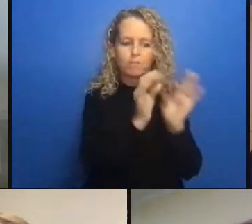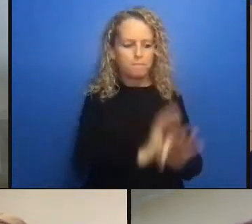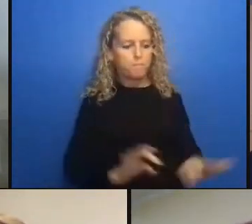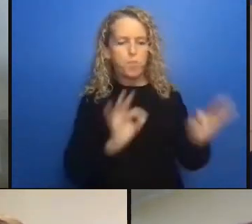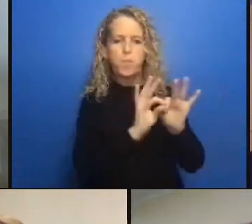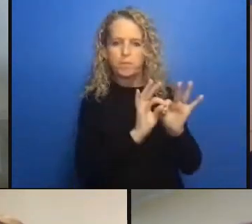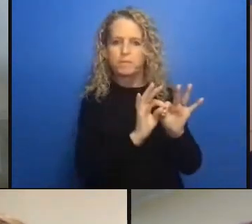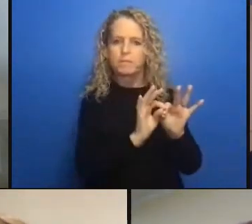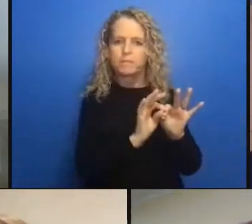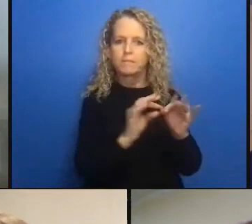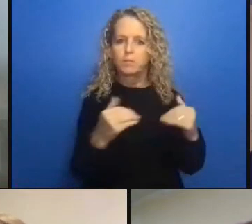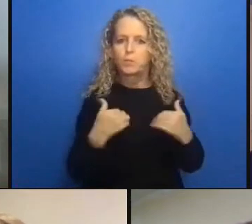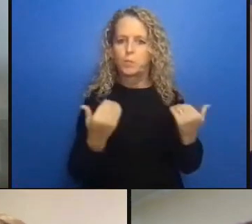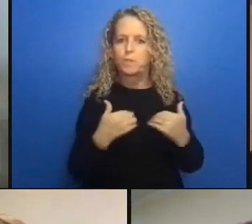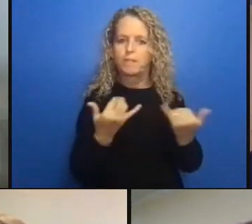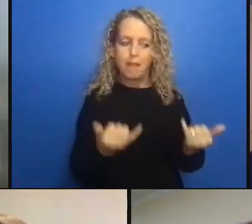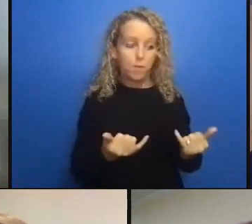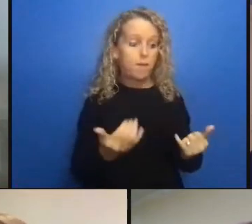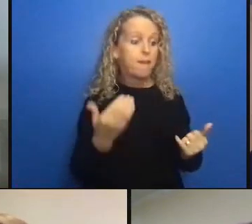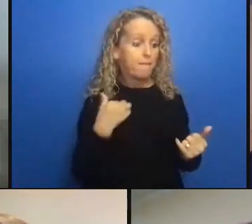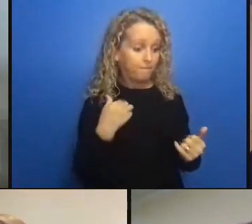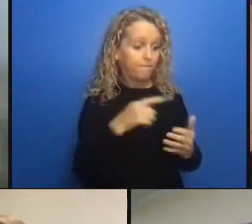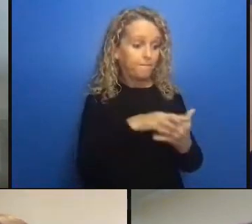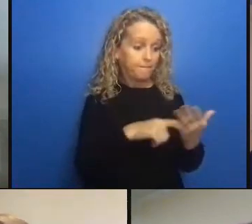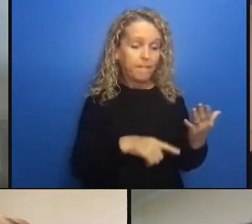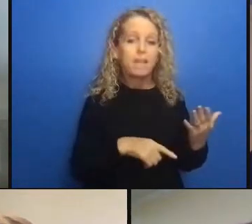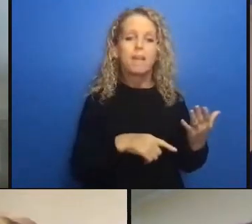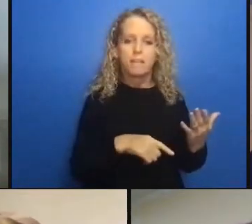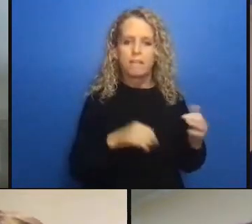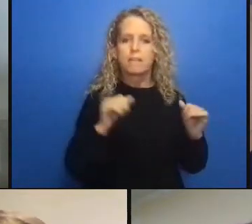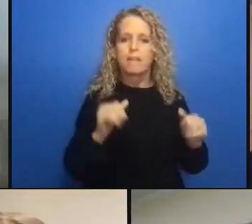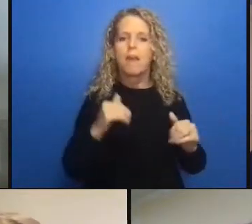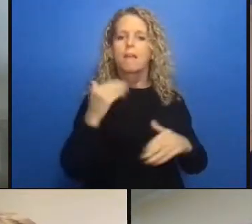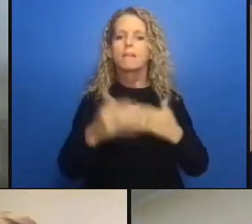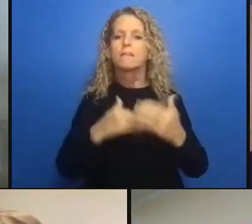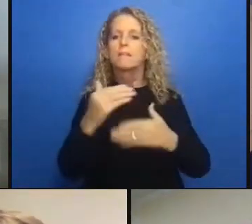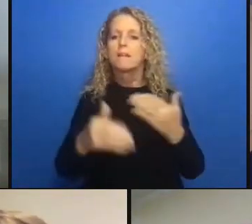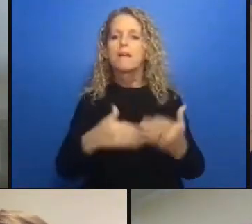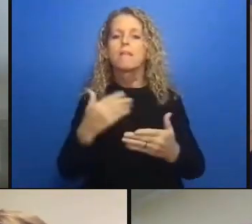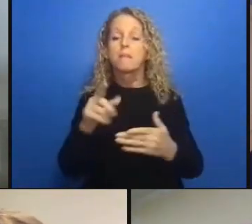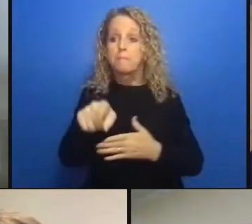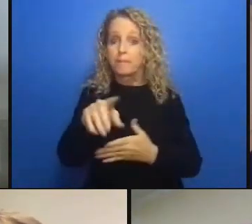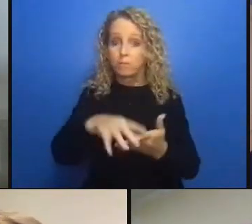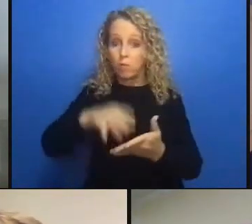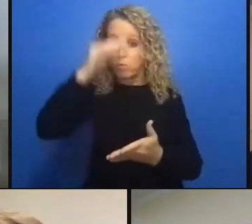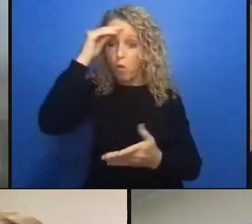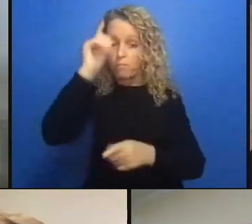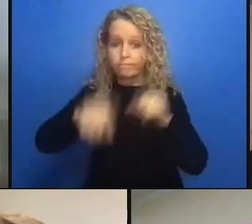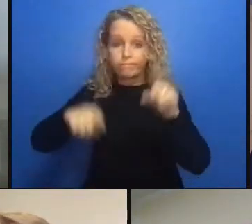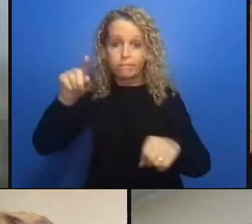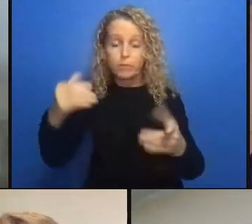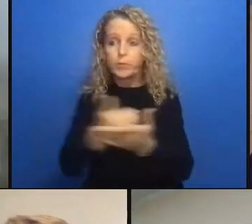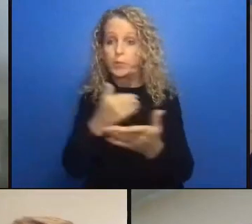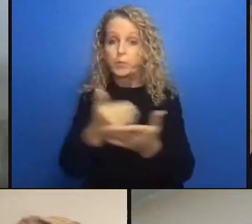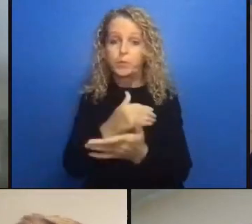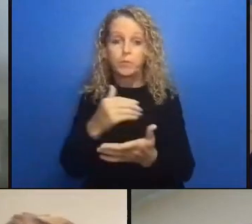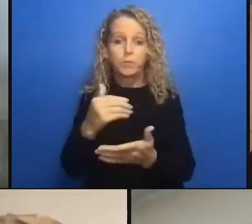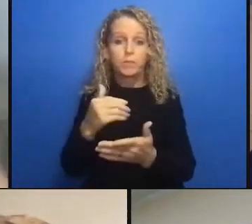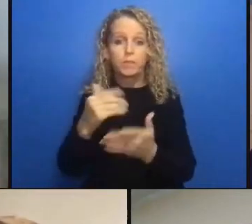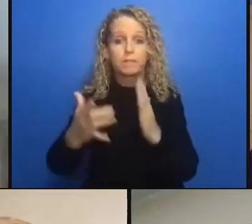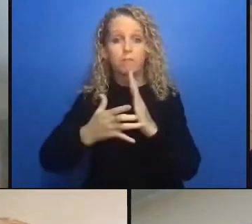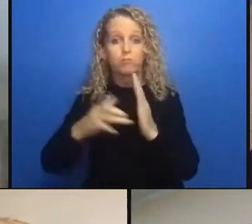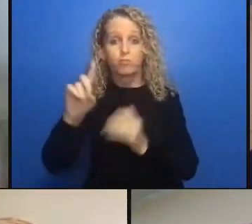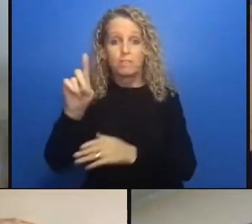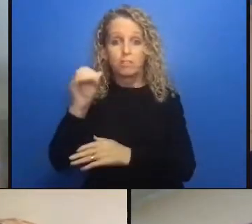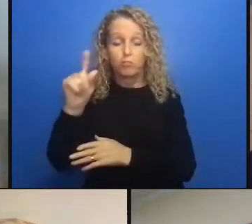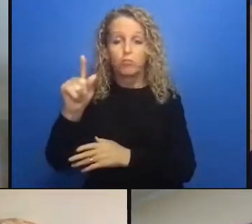today to thrive in a digital world where we really can't predict the digital skills they'll need. Yeah, that's my